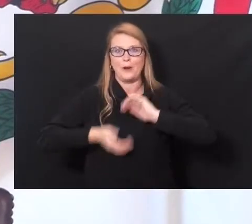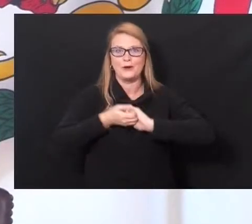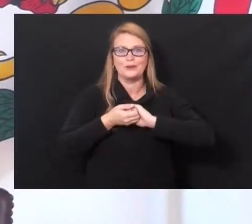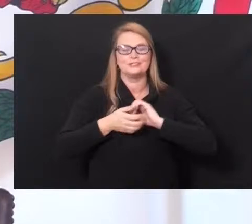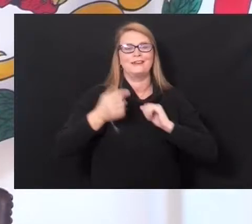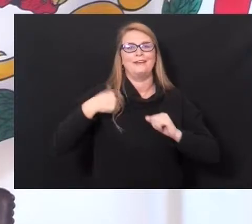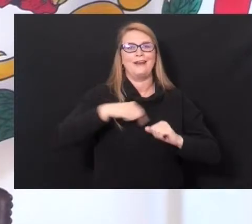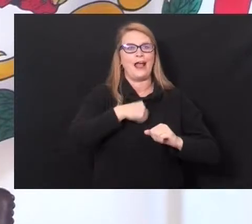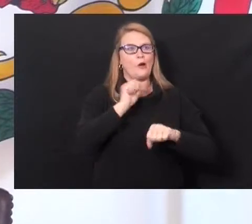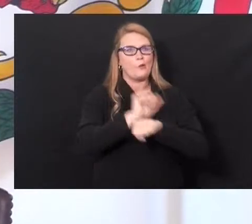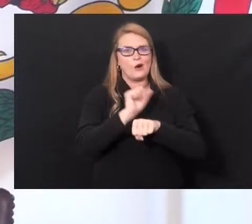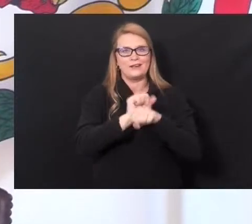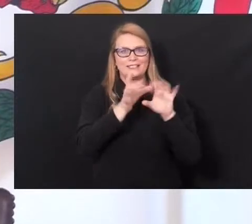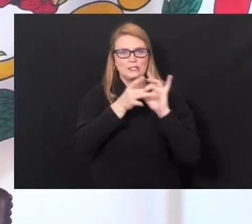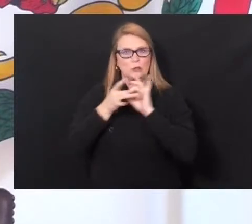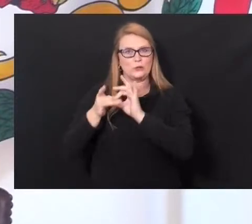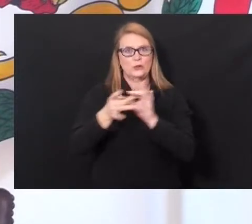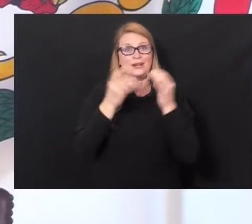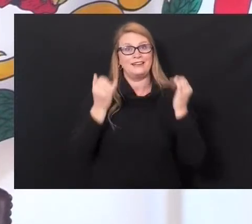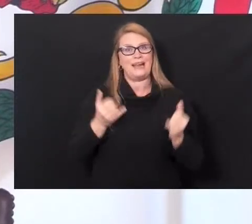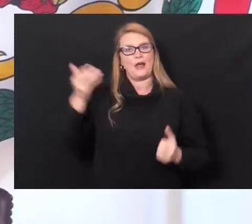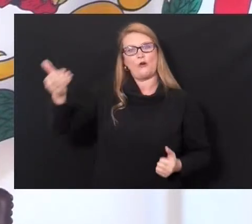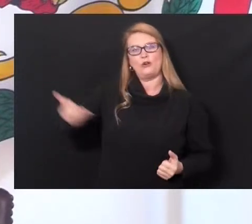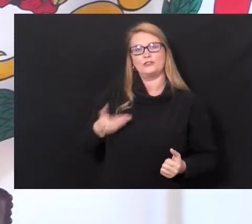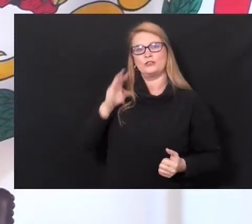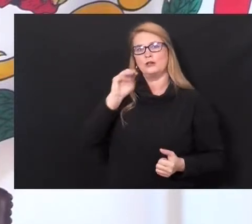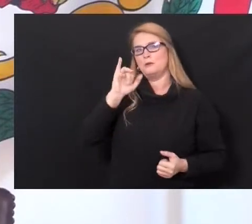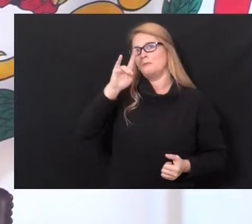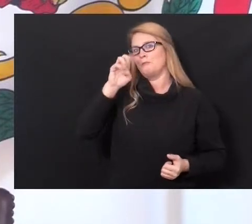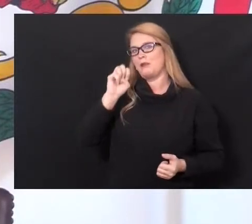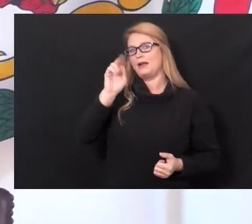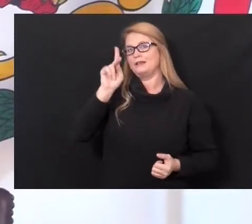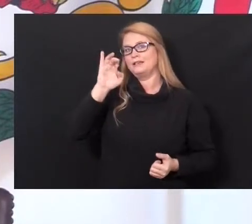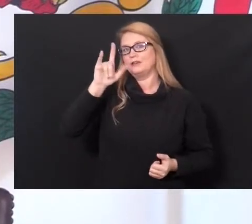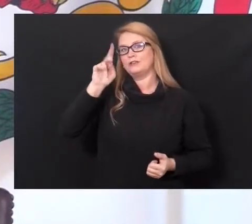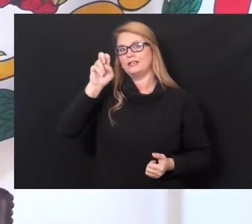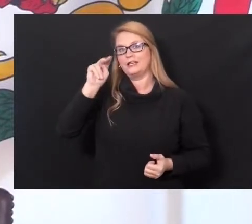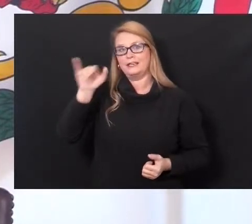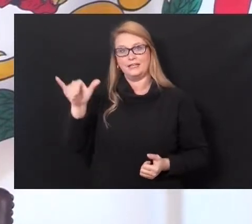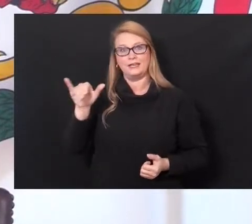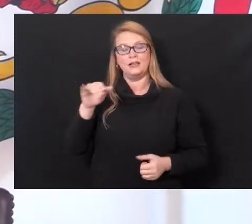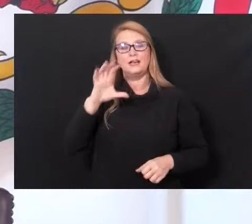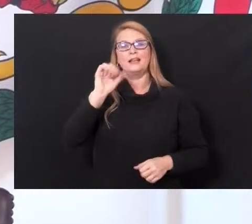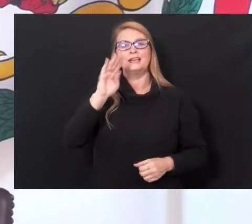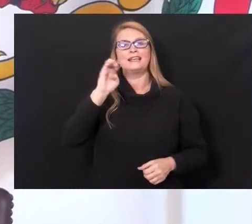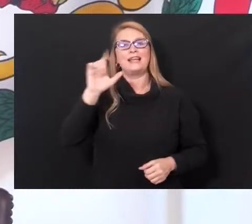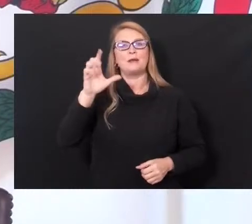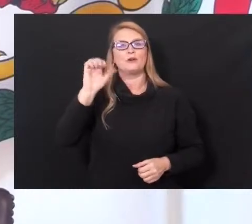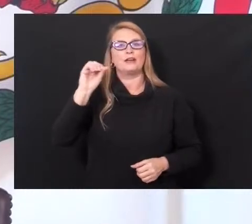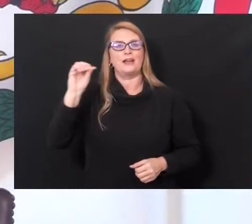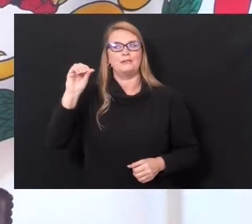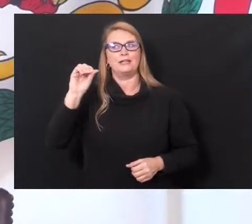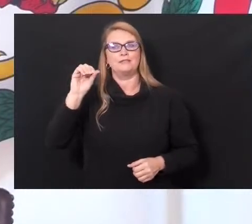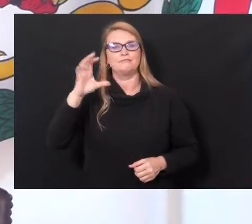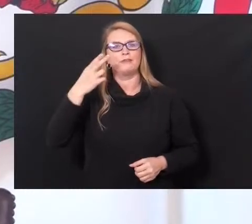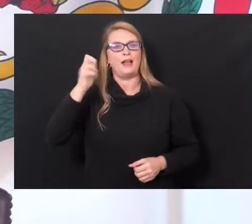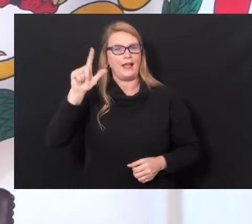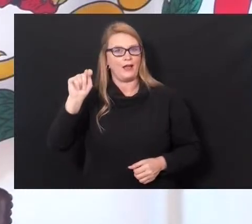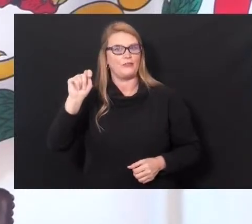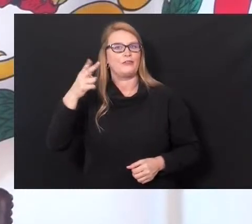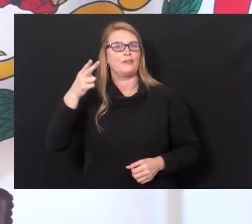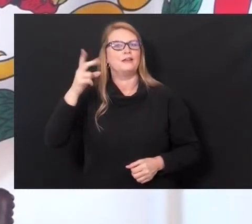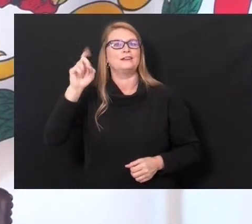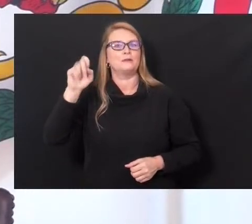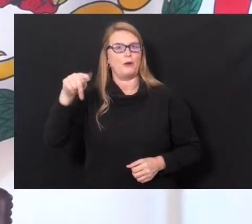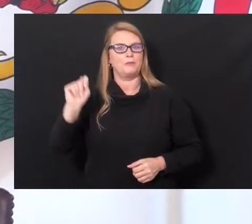And now I want to introduce Dr. Mike Kilkenny from the Cabell-Huntington Health Department, and Mike will talk to us a